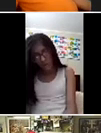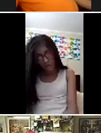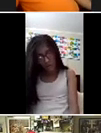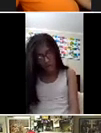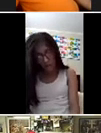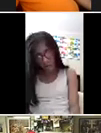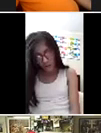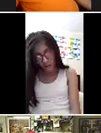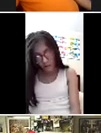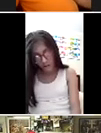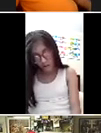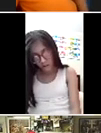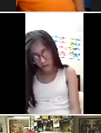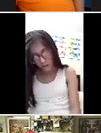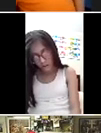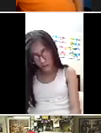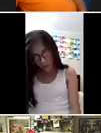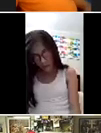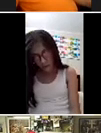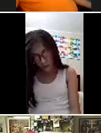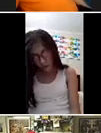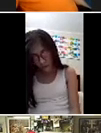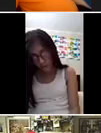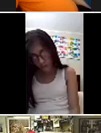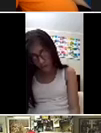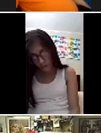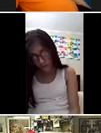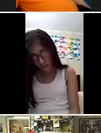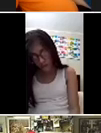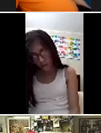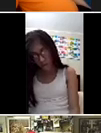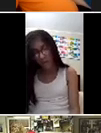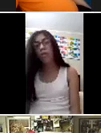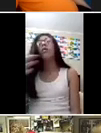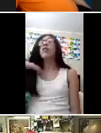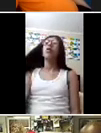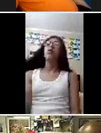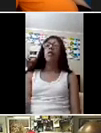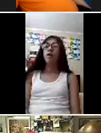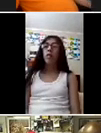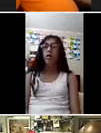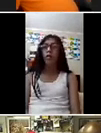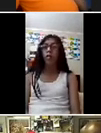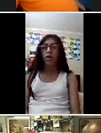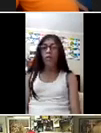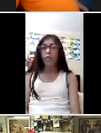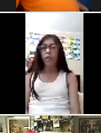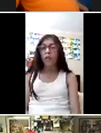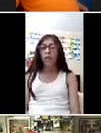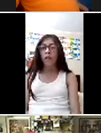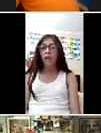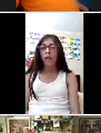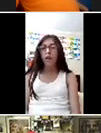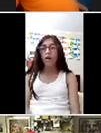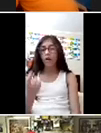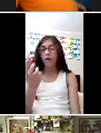up, they were scorched, and because they had no root, they withered away. So this